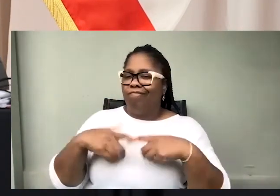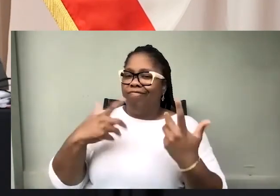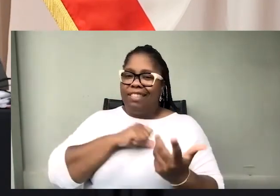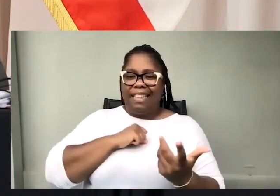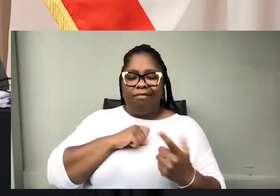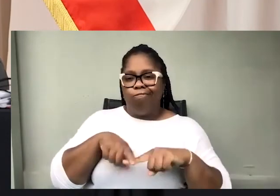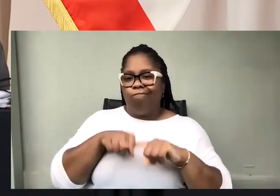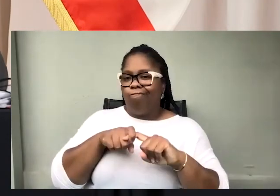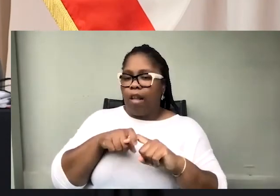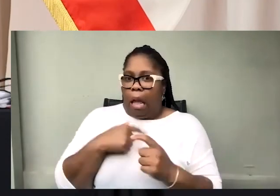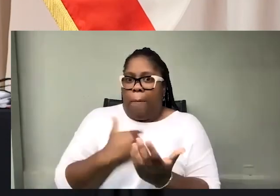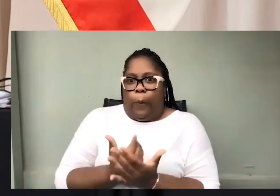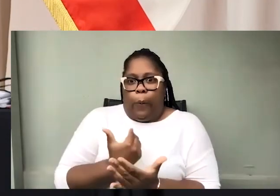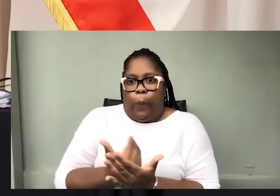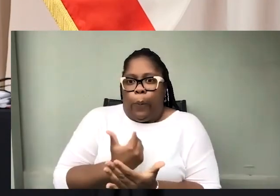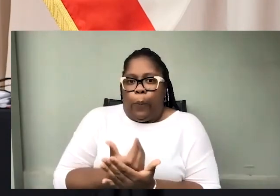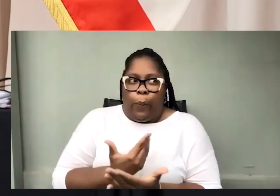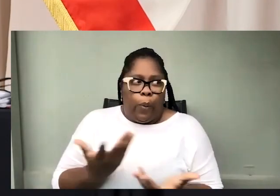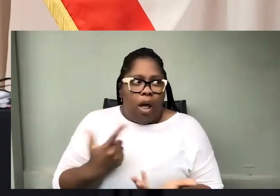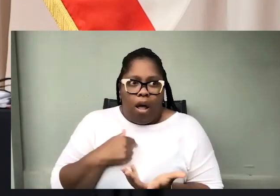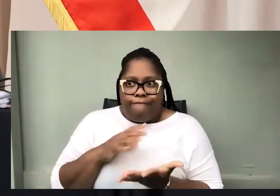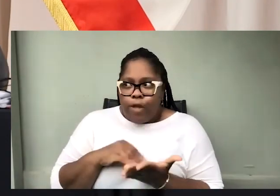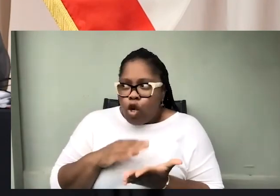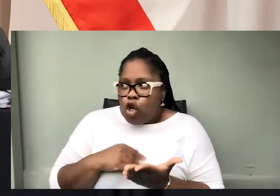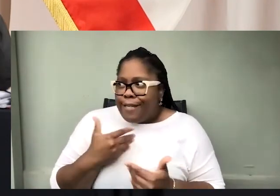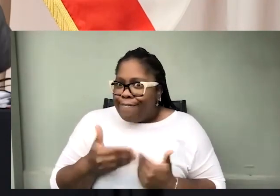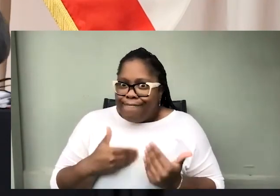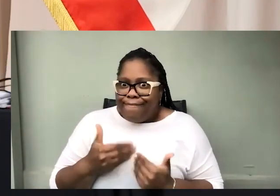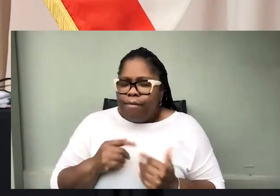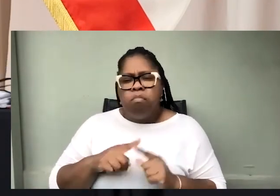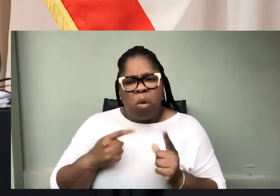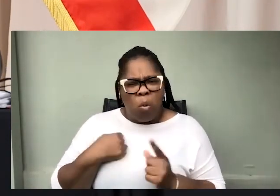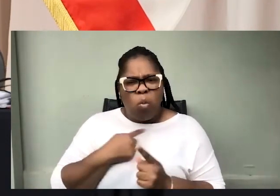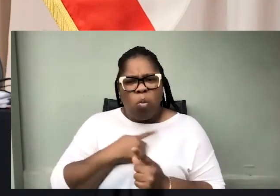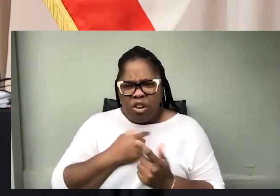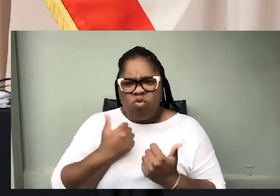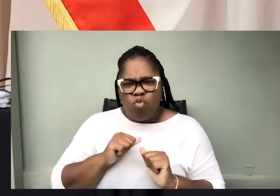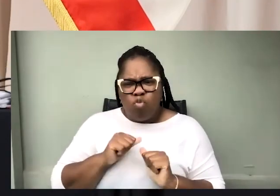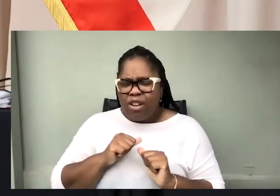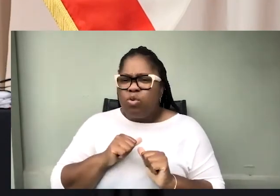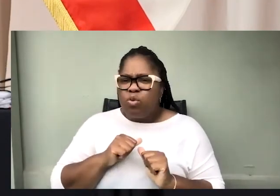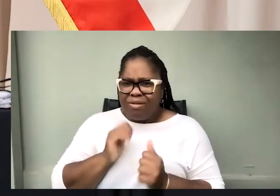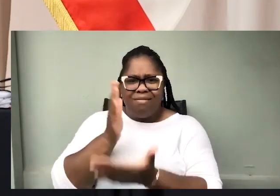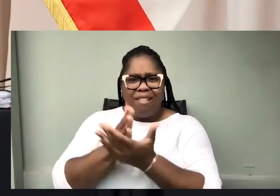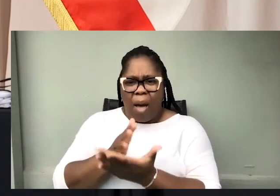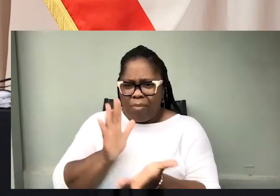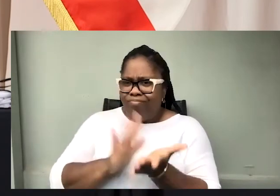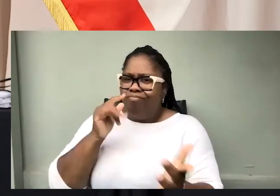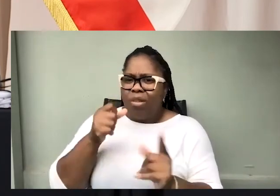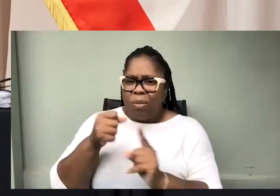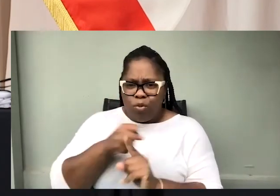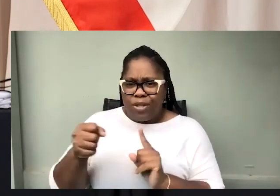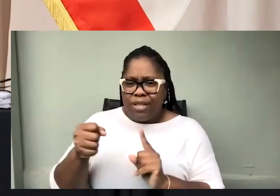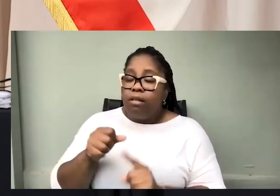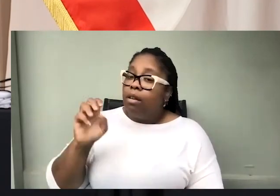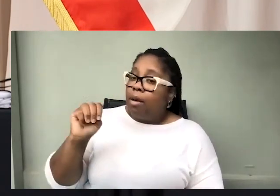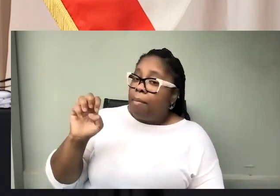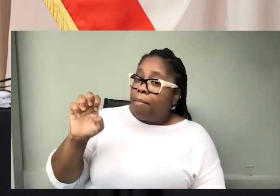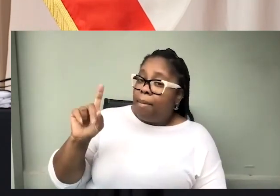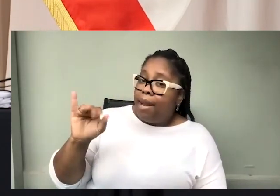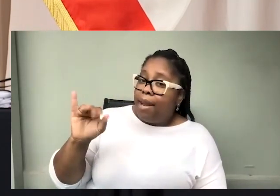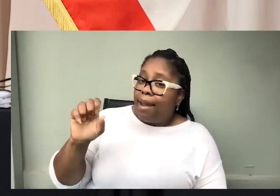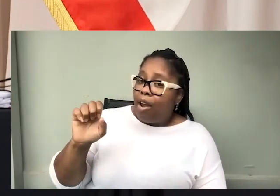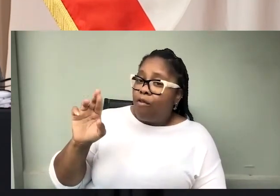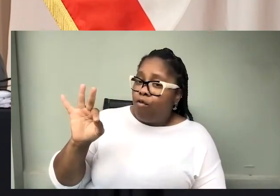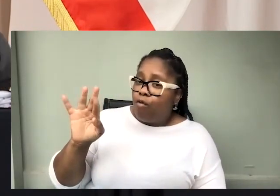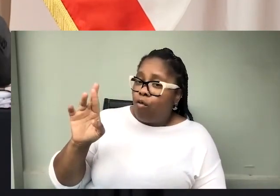I said, I'm the baby senator. I'm still learning how things work, but we're committed to trying to crack down on some of these abuses. As far as Medicare fraud and other